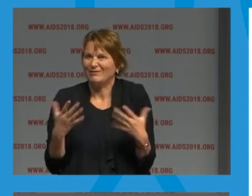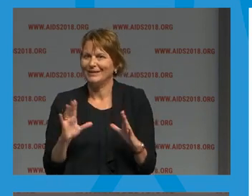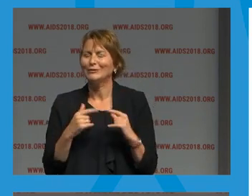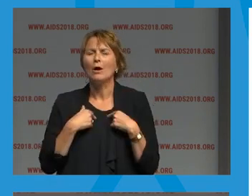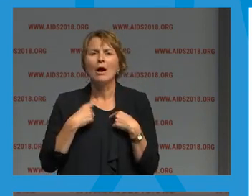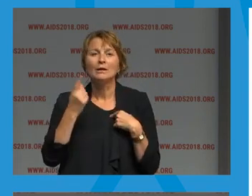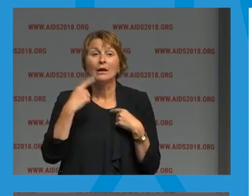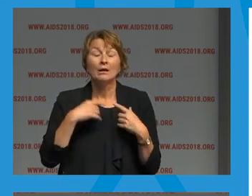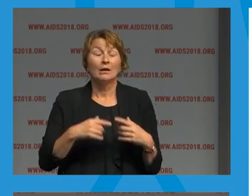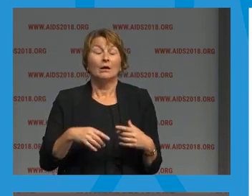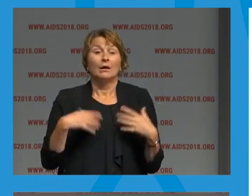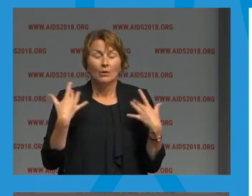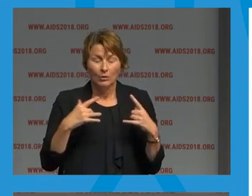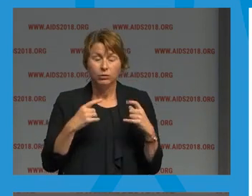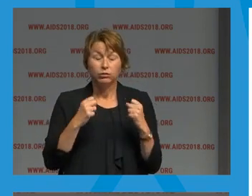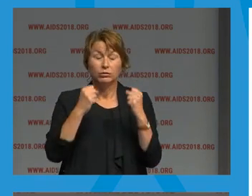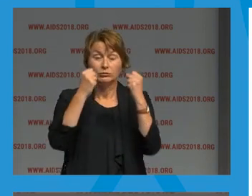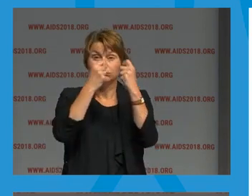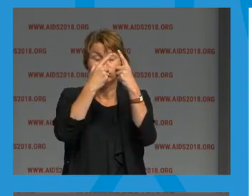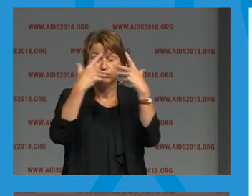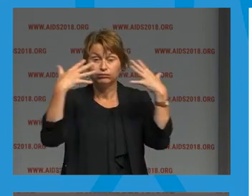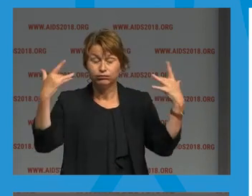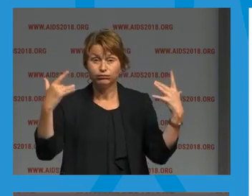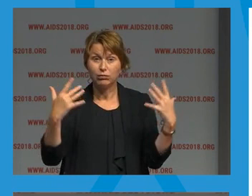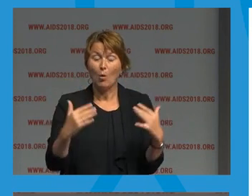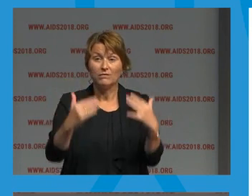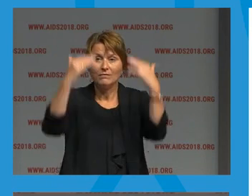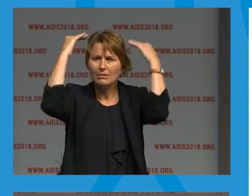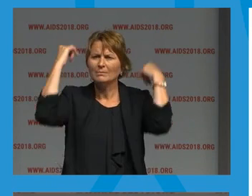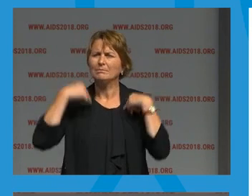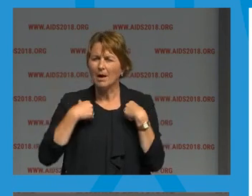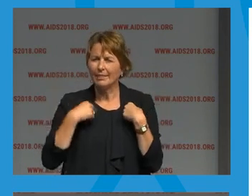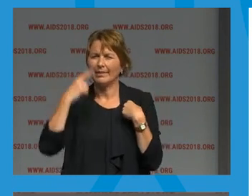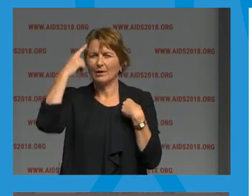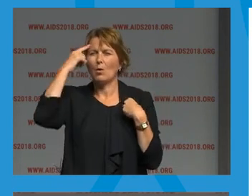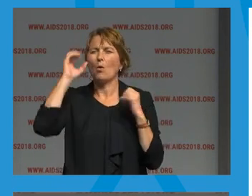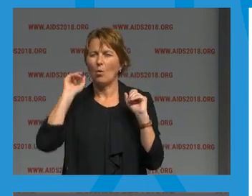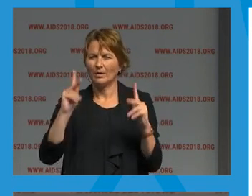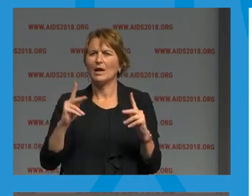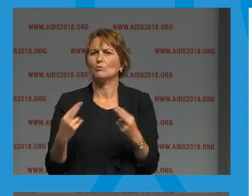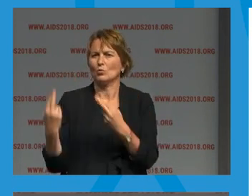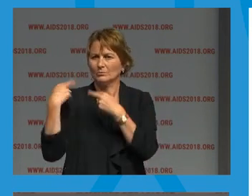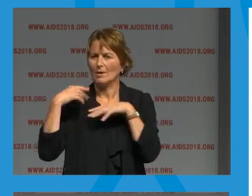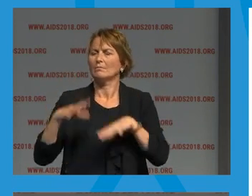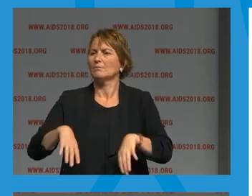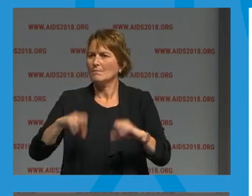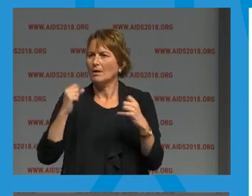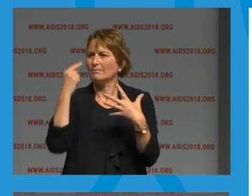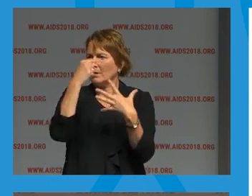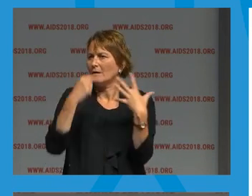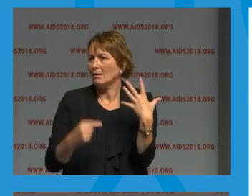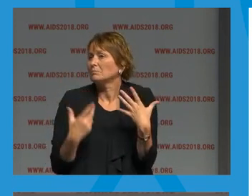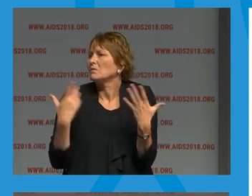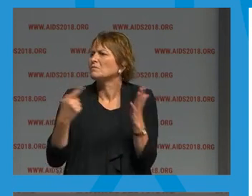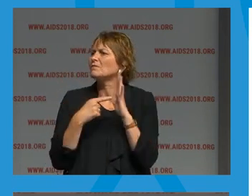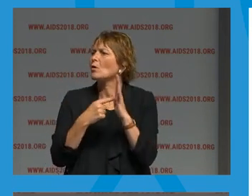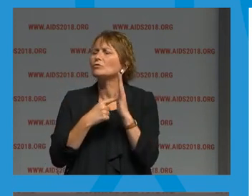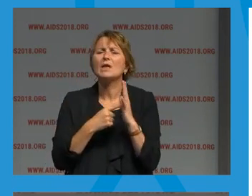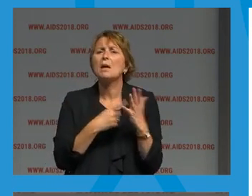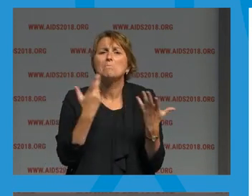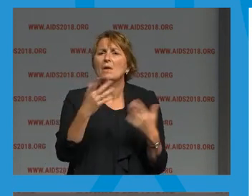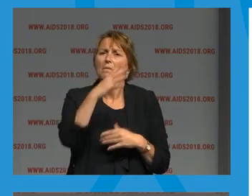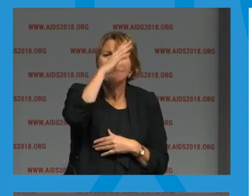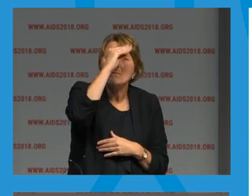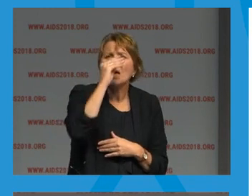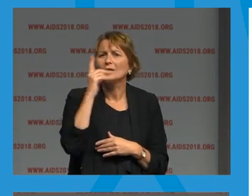complexity, but it's a matter of looking specifically what has to be done and holding ourselves accountable to address the lack of diagnosis in men